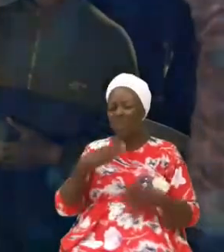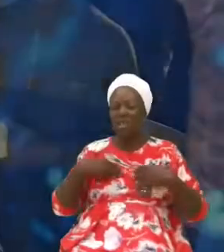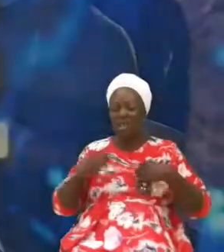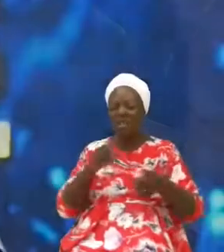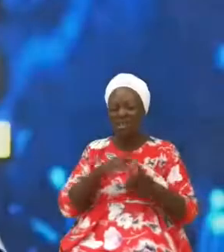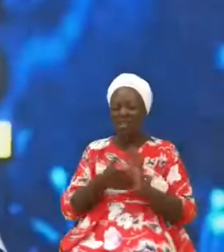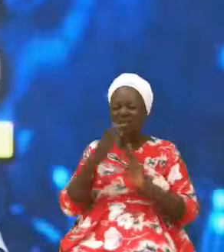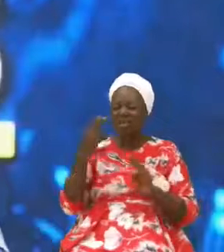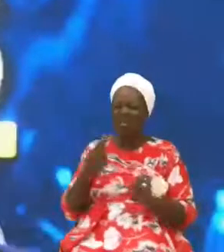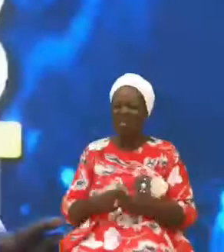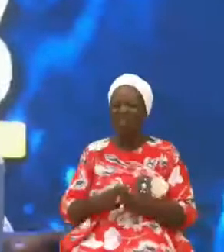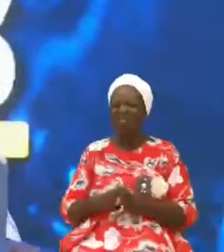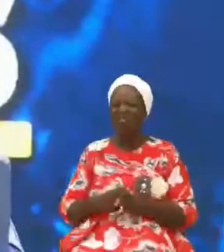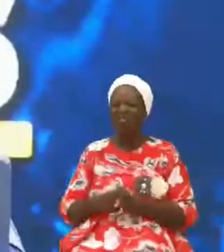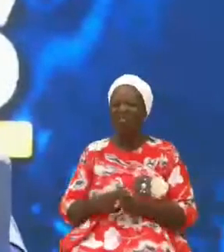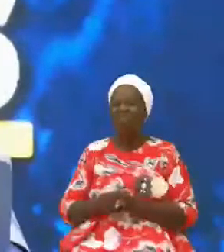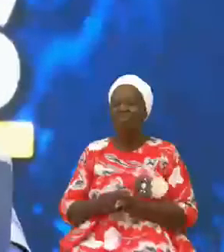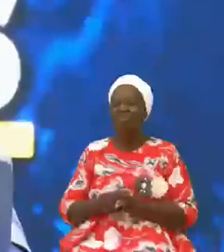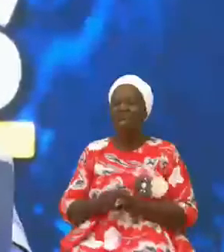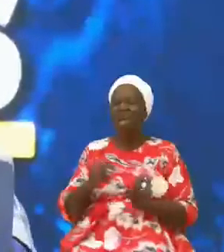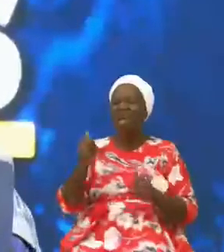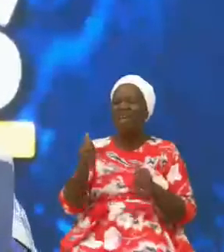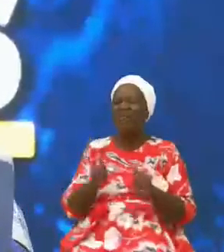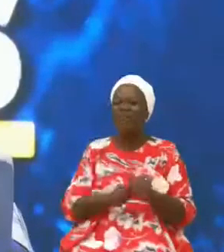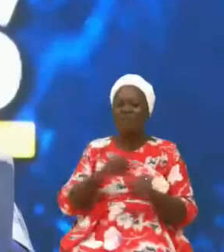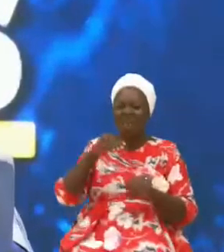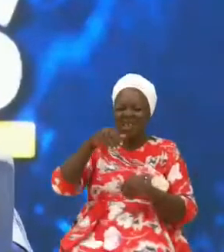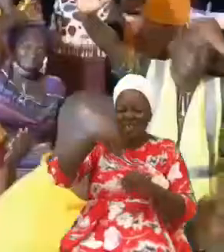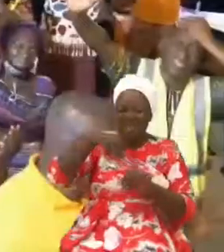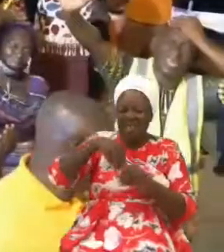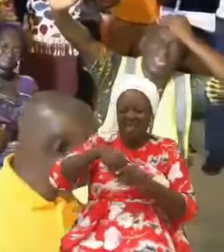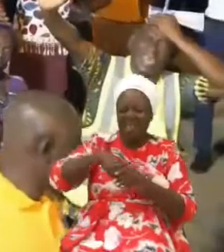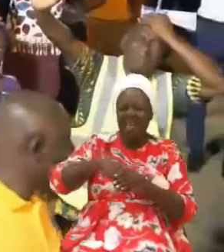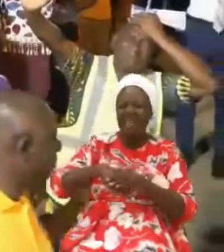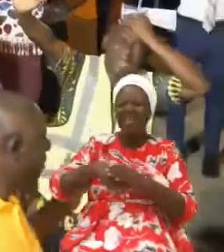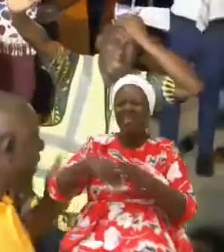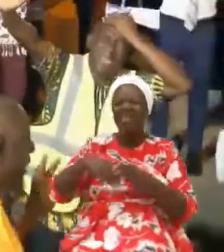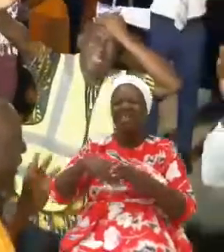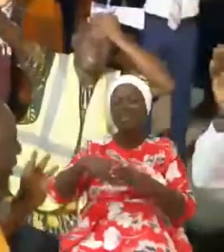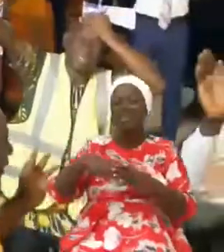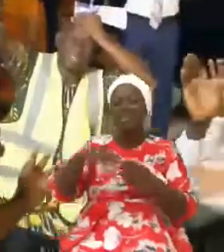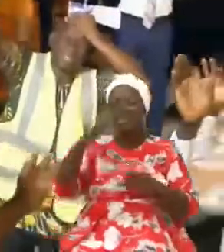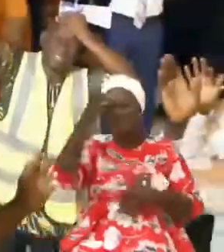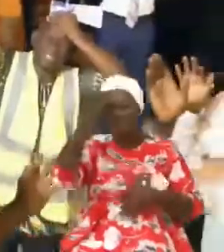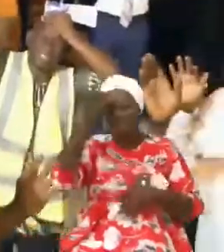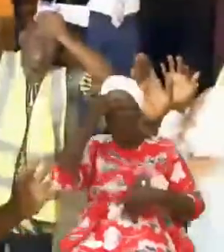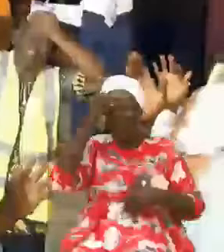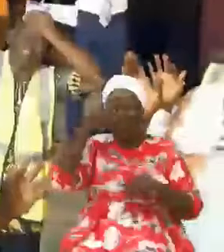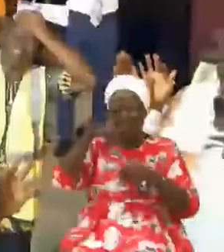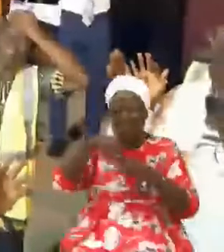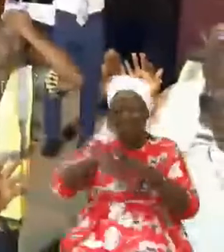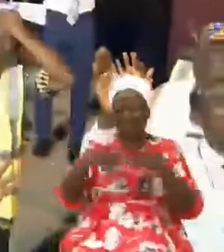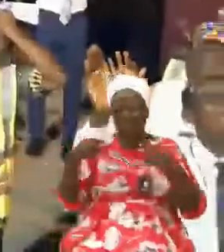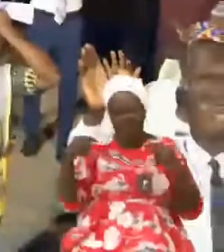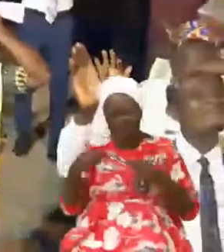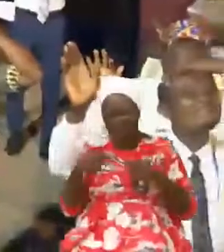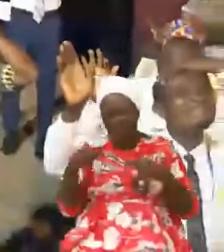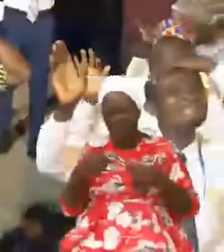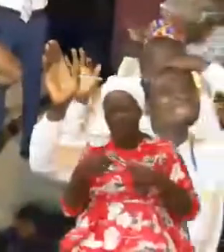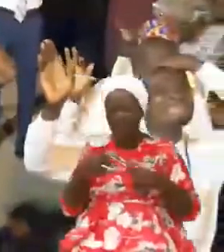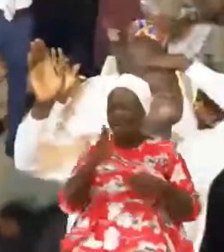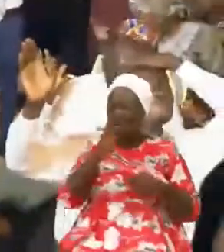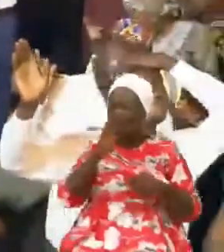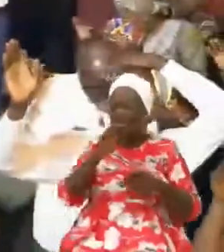name. Ulcer be healed in Jesus' name. Every internal problem,